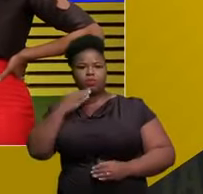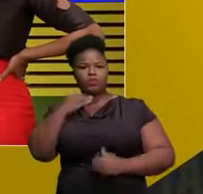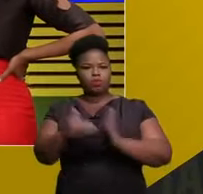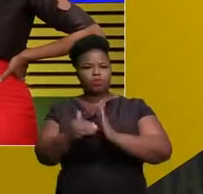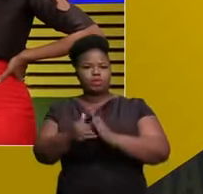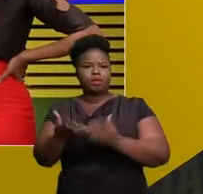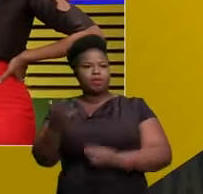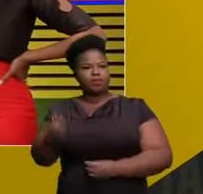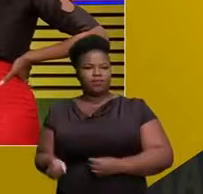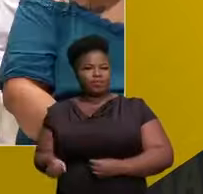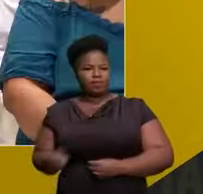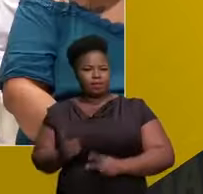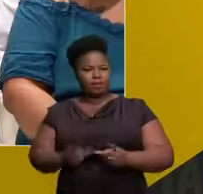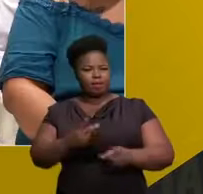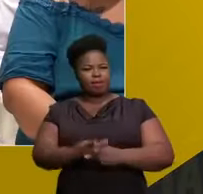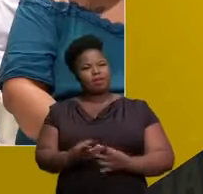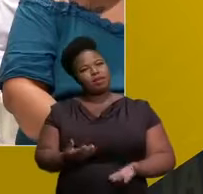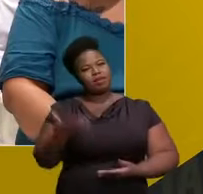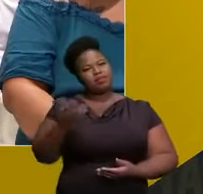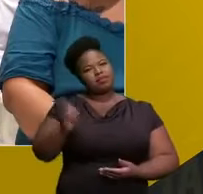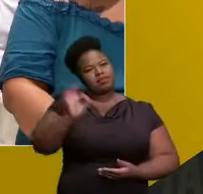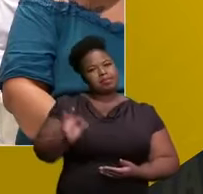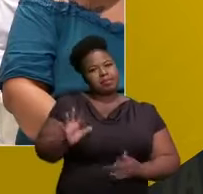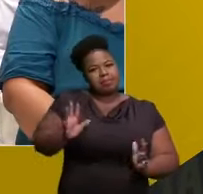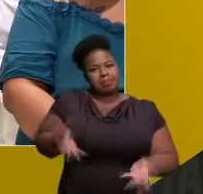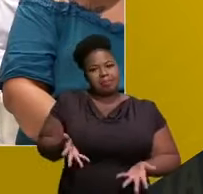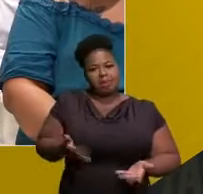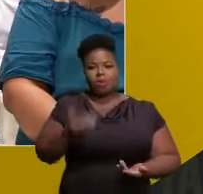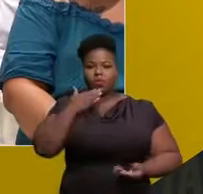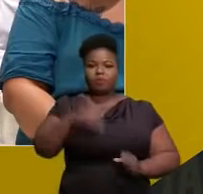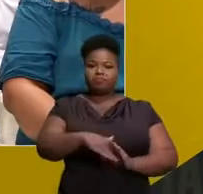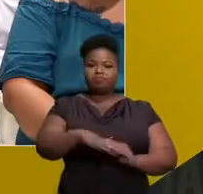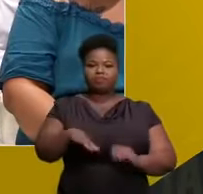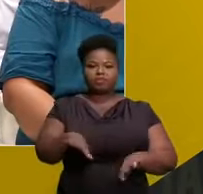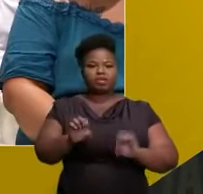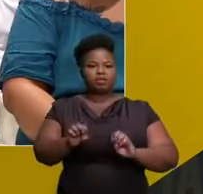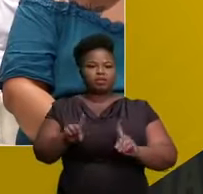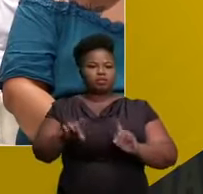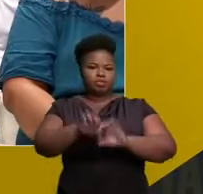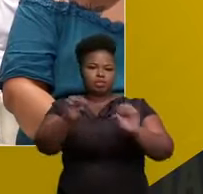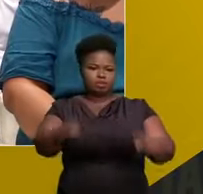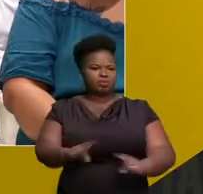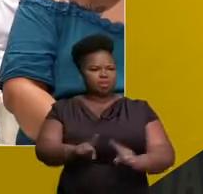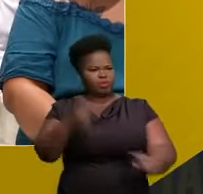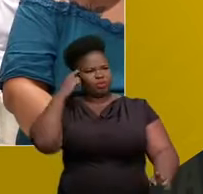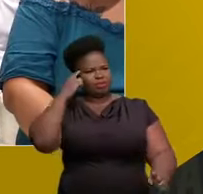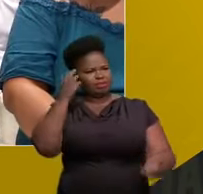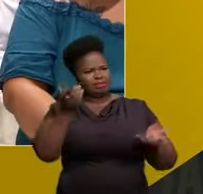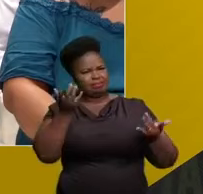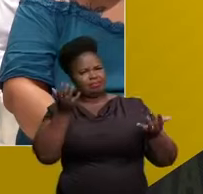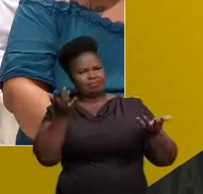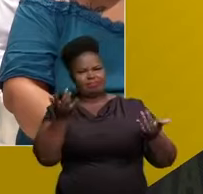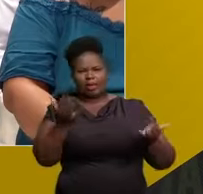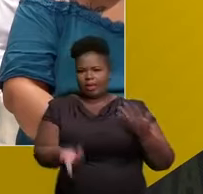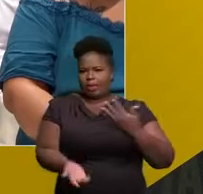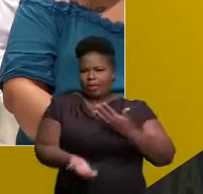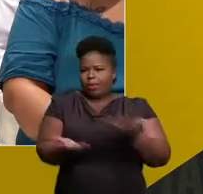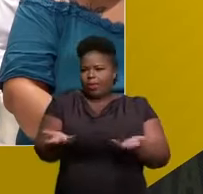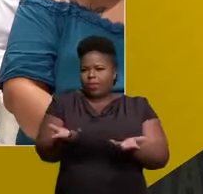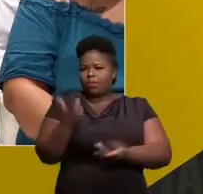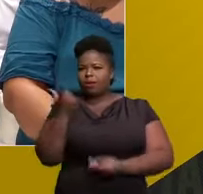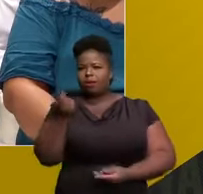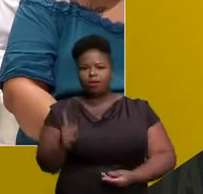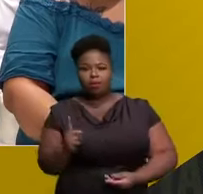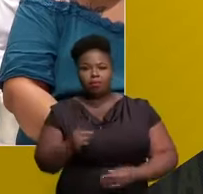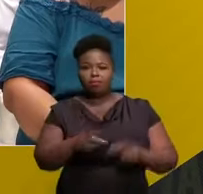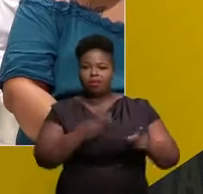period. Almost half of those kids then but out of the education system. Besu yes. Buzaguti bagupi labantu abasha